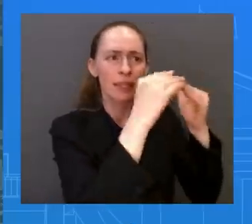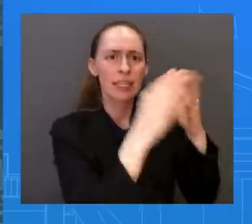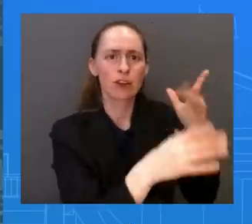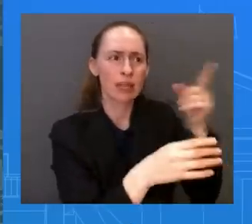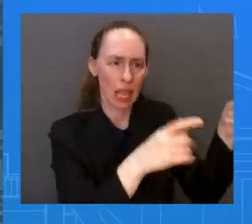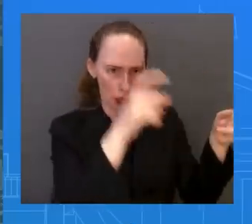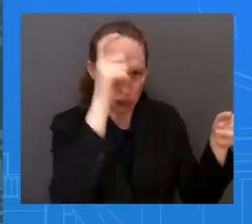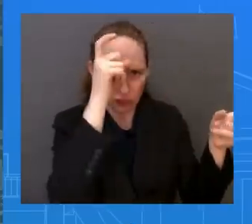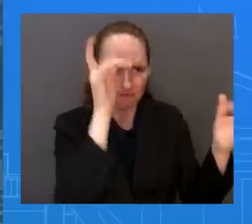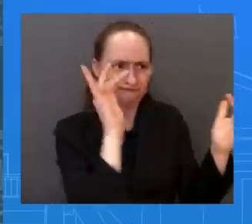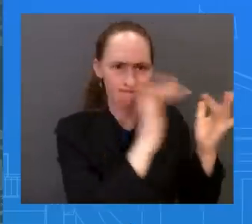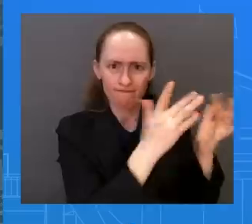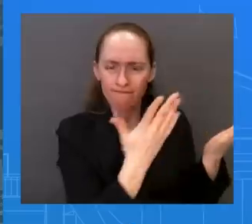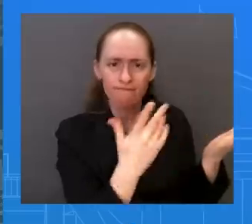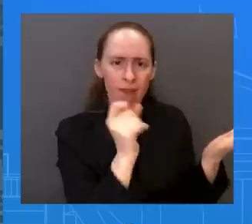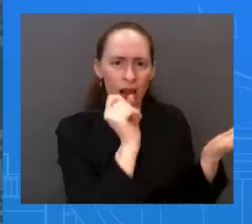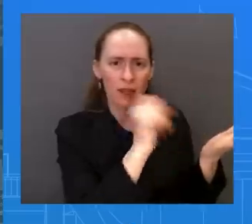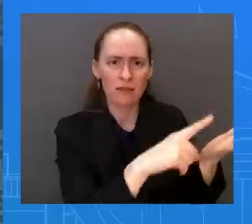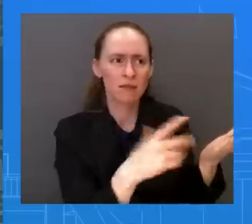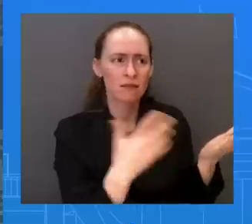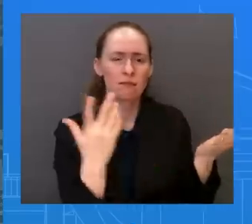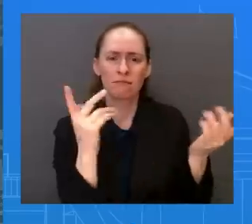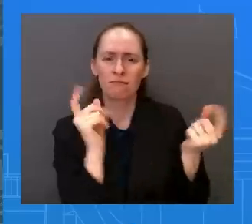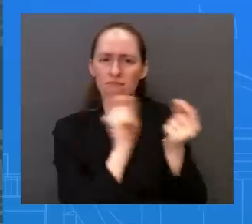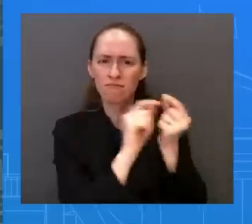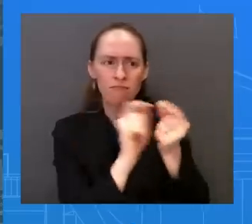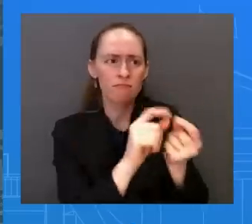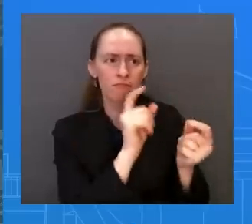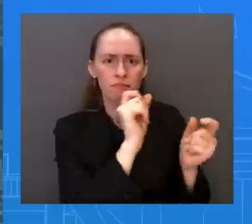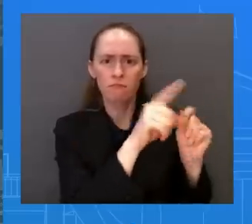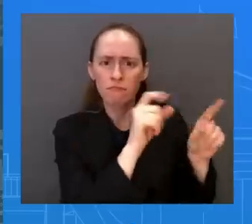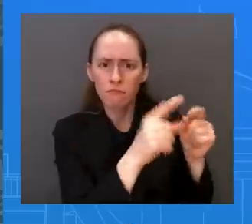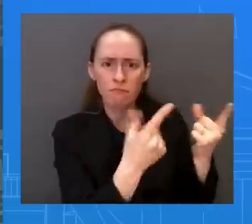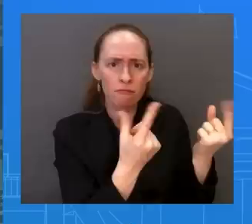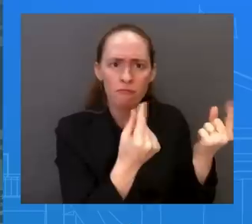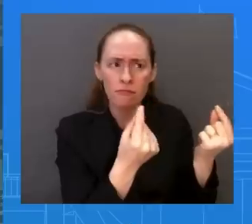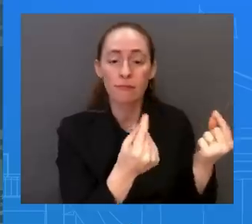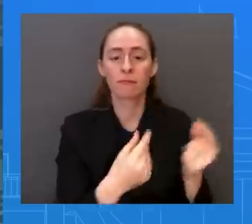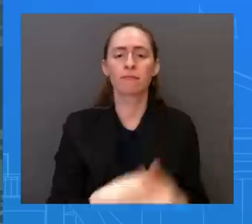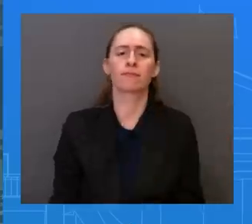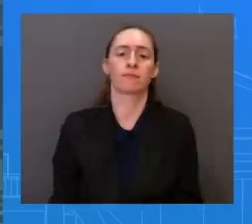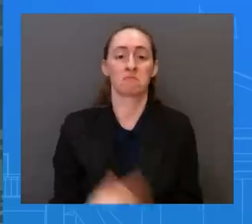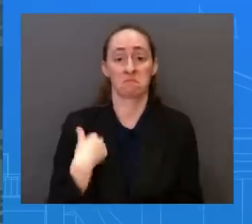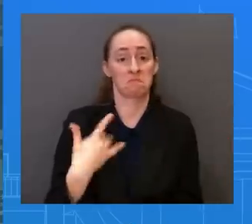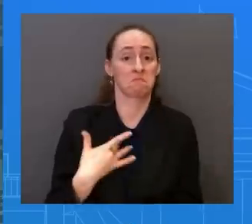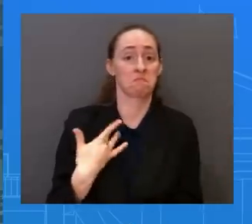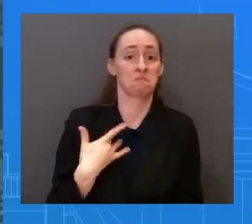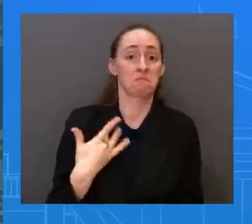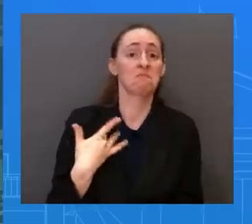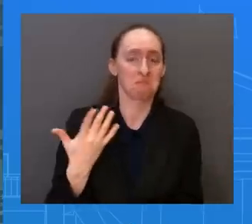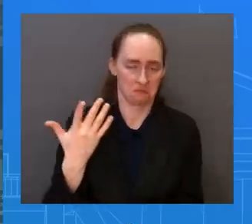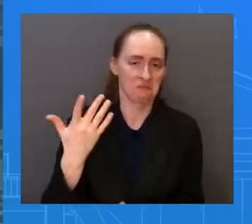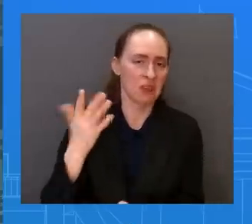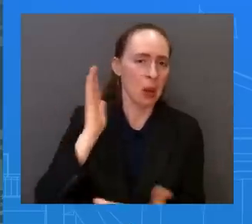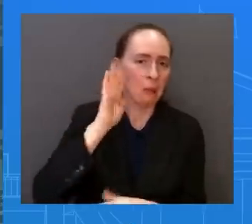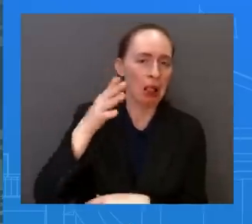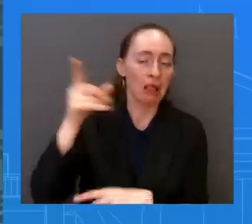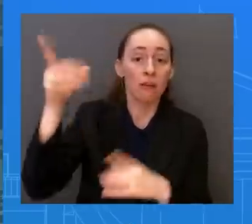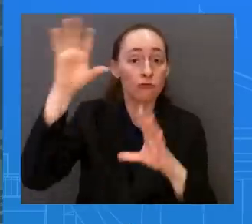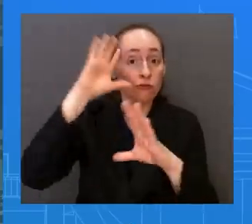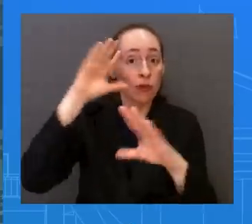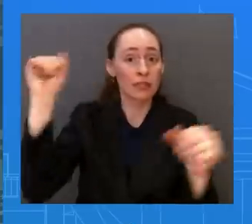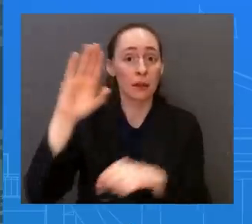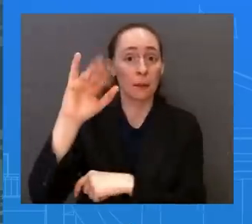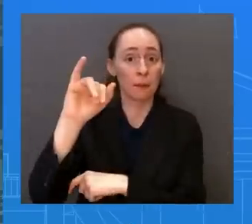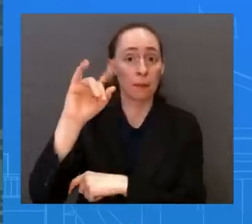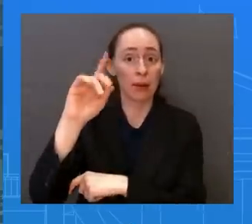out that we anticipate the President and President Erdogan will have an opportunity to speak very soon, and we will certainly have a